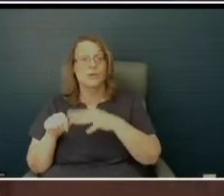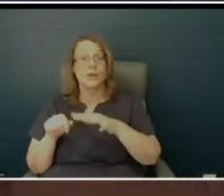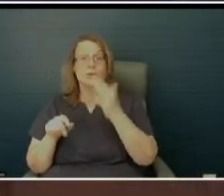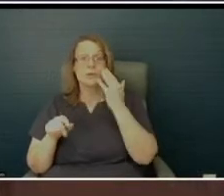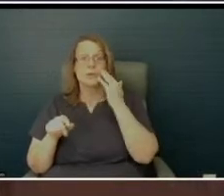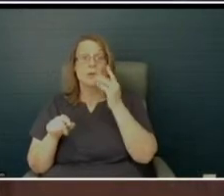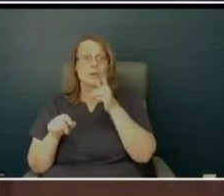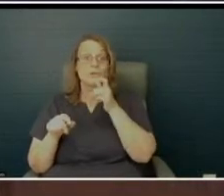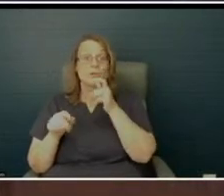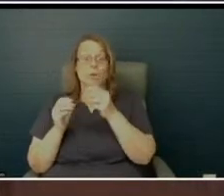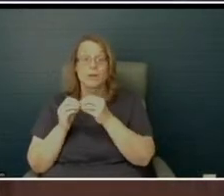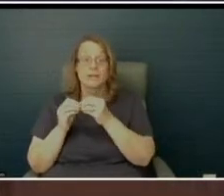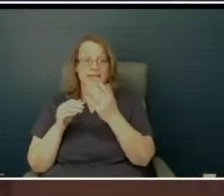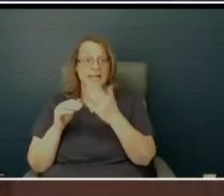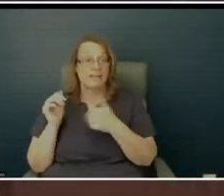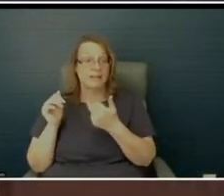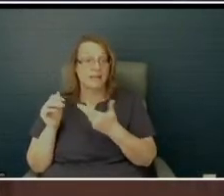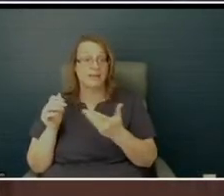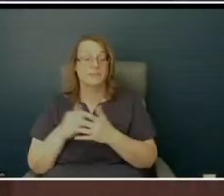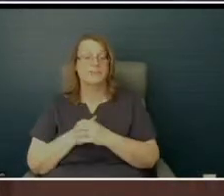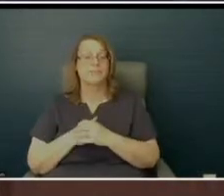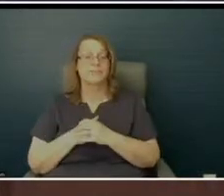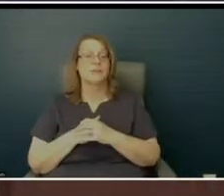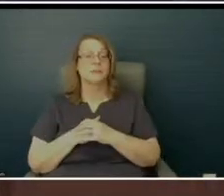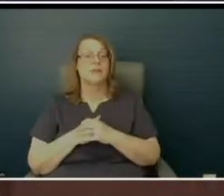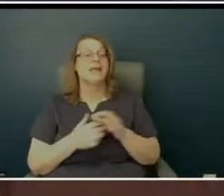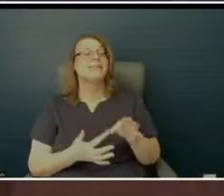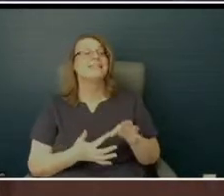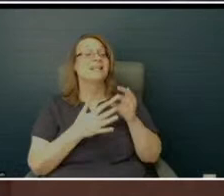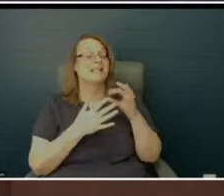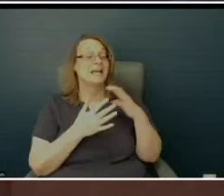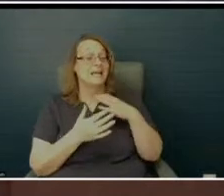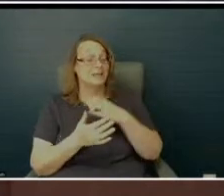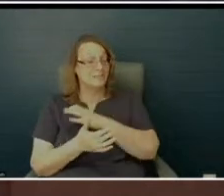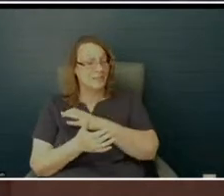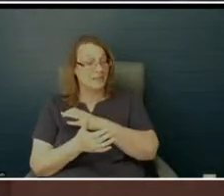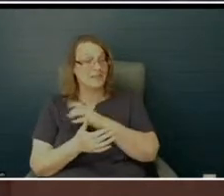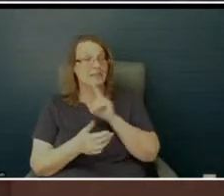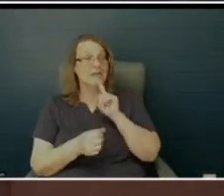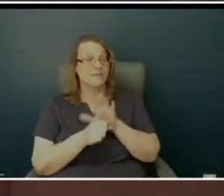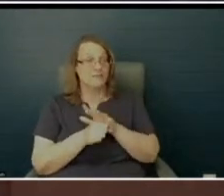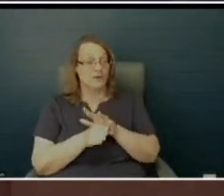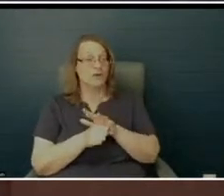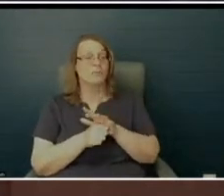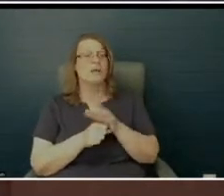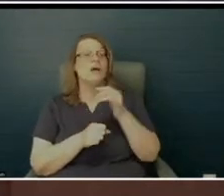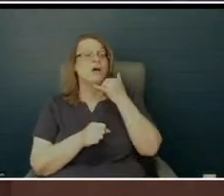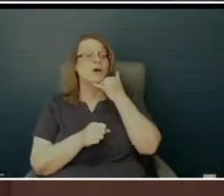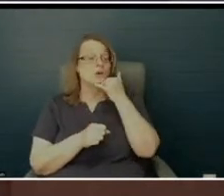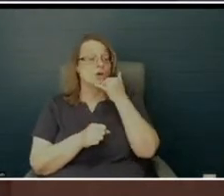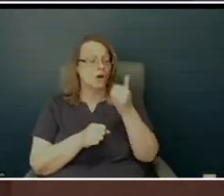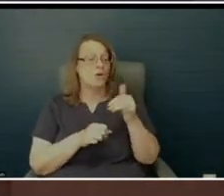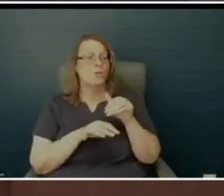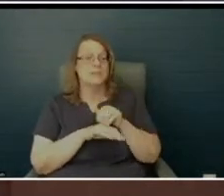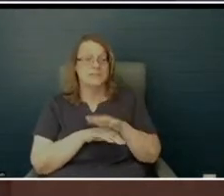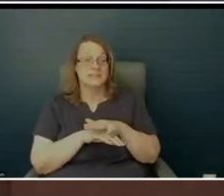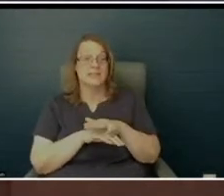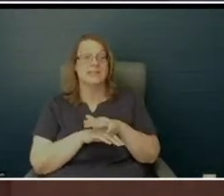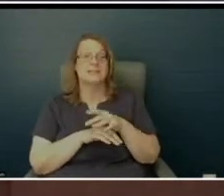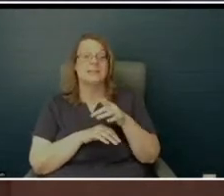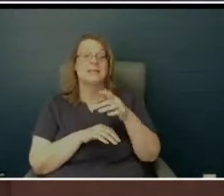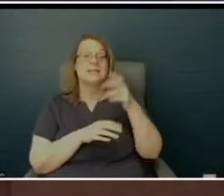The Select Committee confirmed that a call was actually placed by Secretary Miller to the attaché in Italy